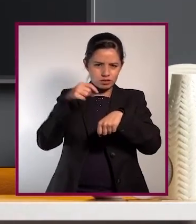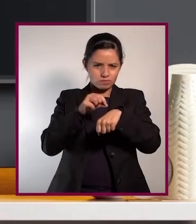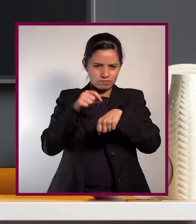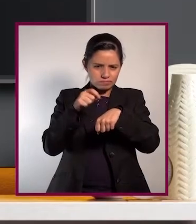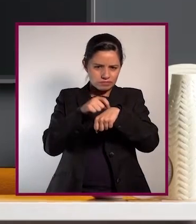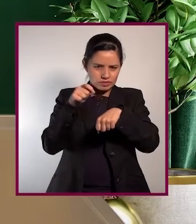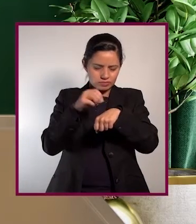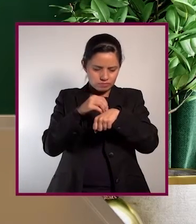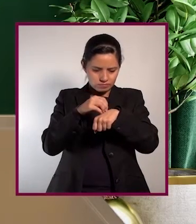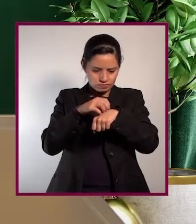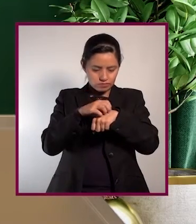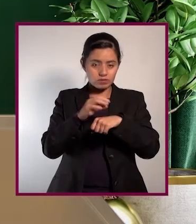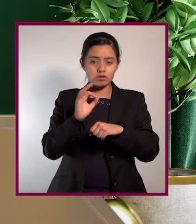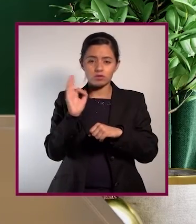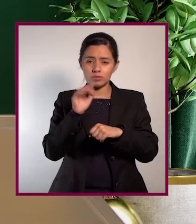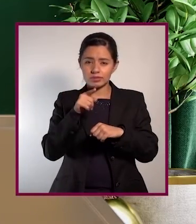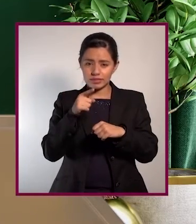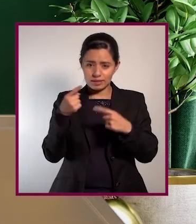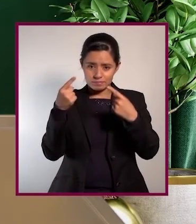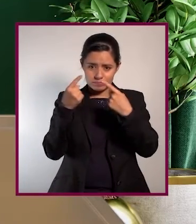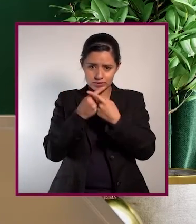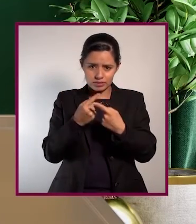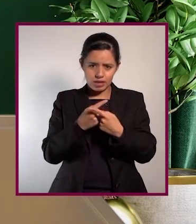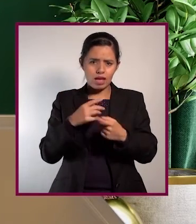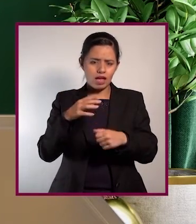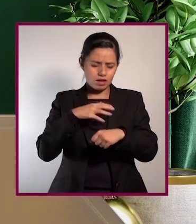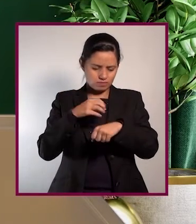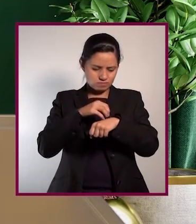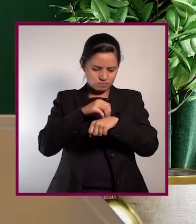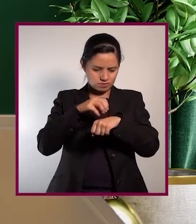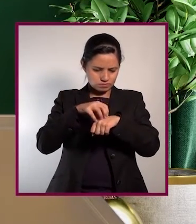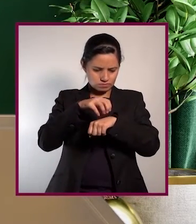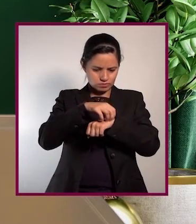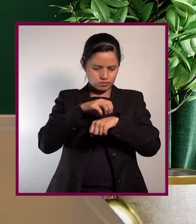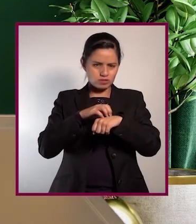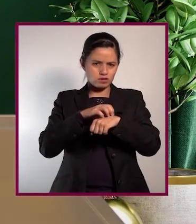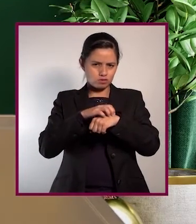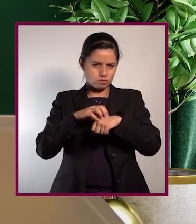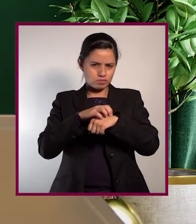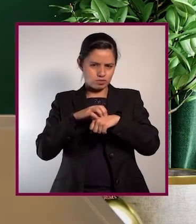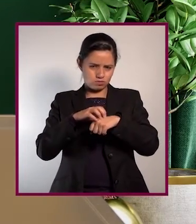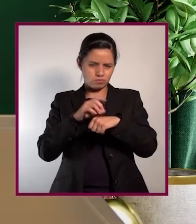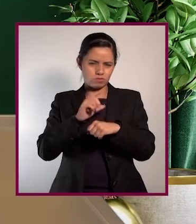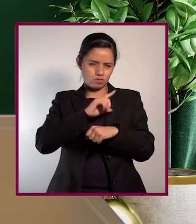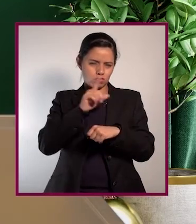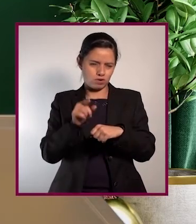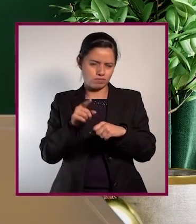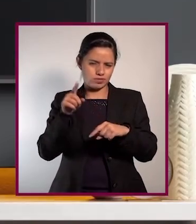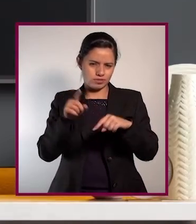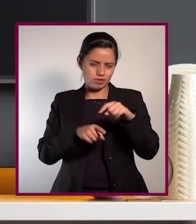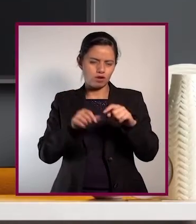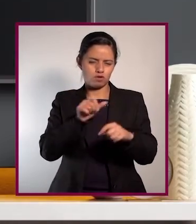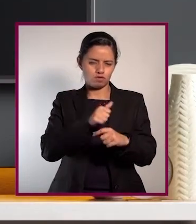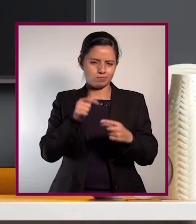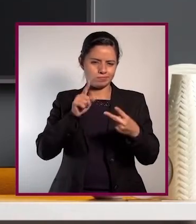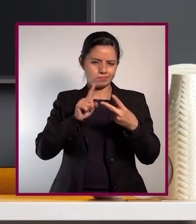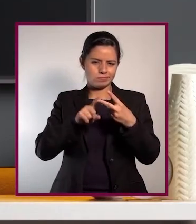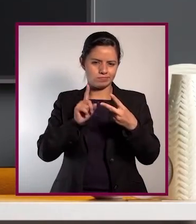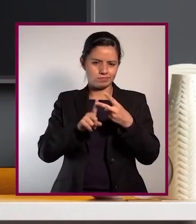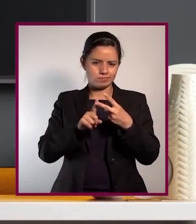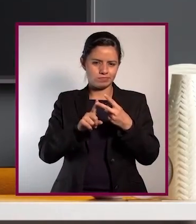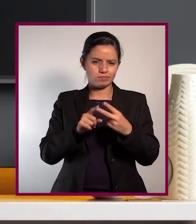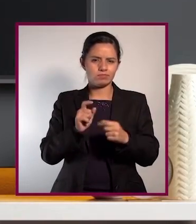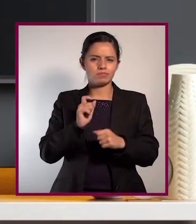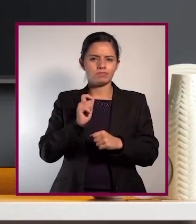in the zone. If you are allergic, in general, there are often ronchas and comezons that are removed. The other method